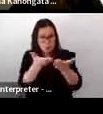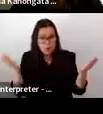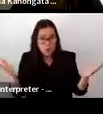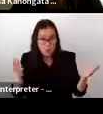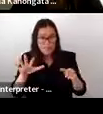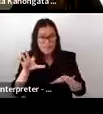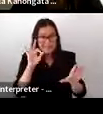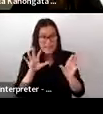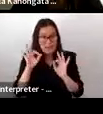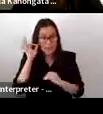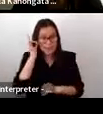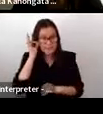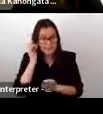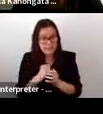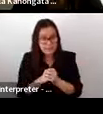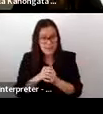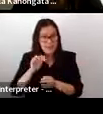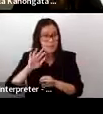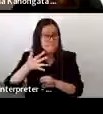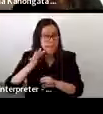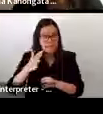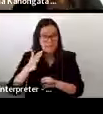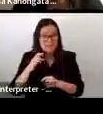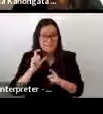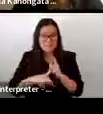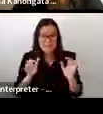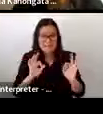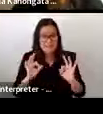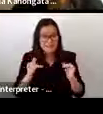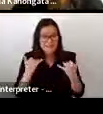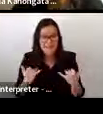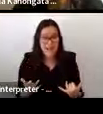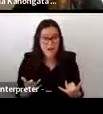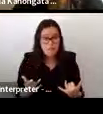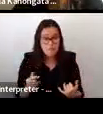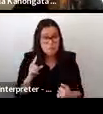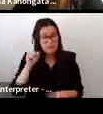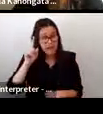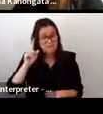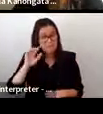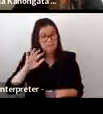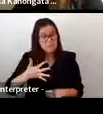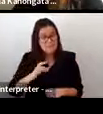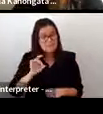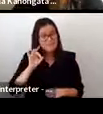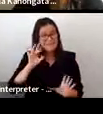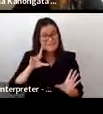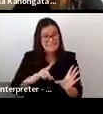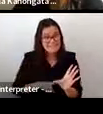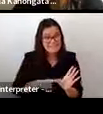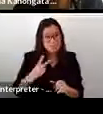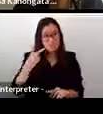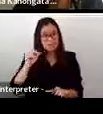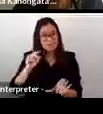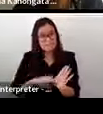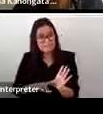disability now, think forward in time a decade or two, when you eventually get a